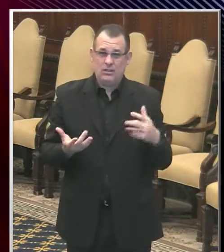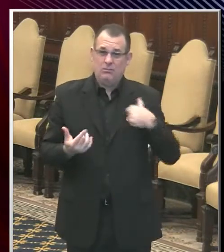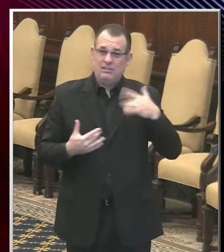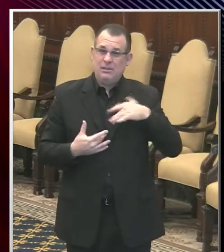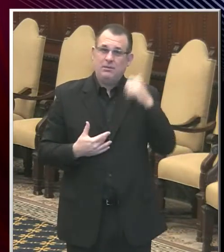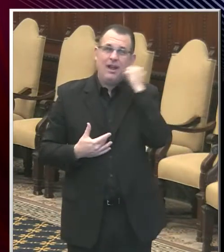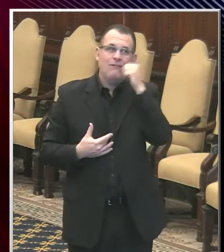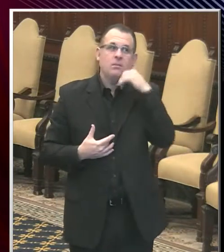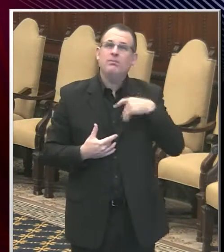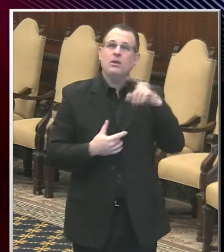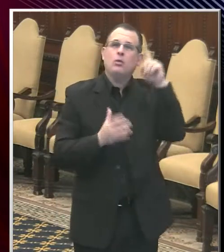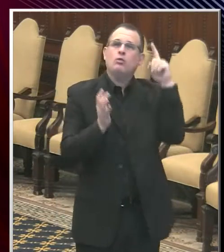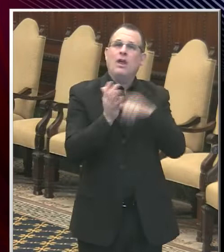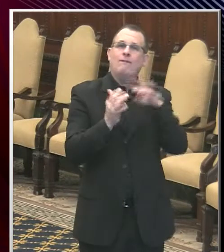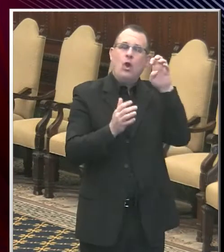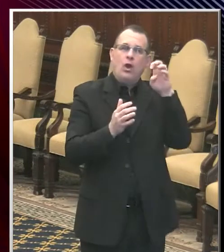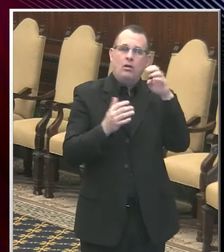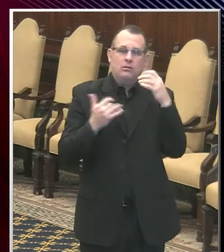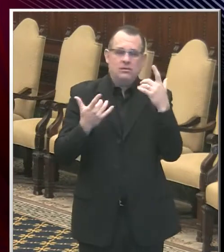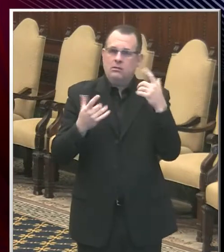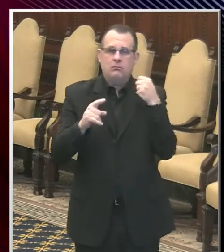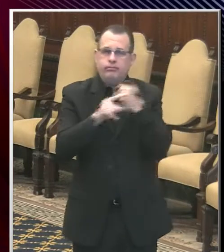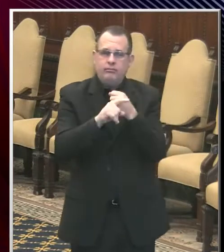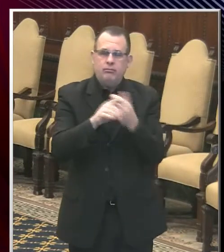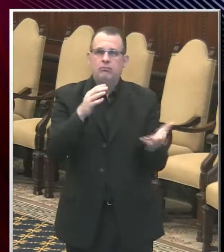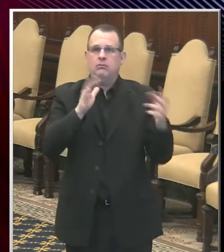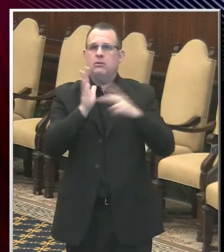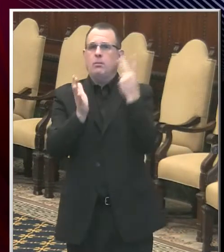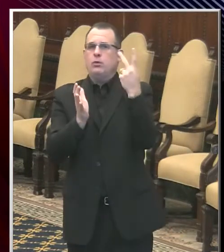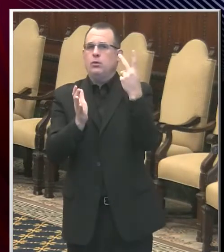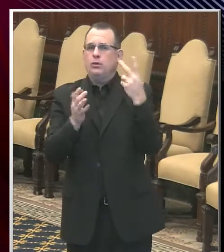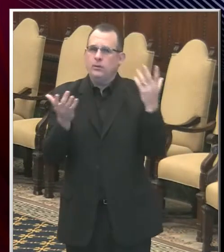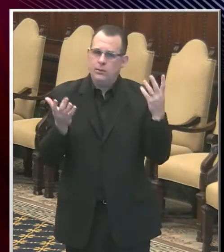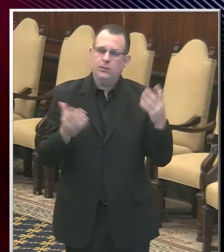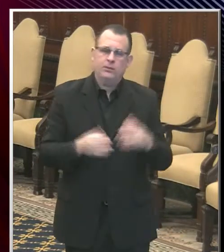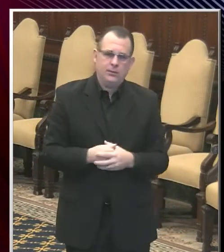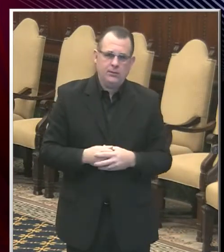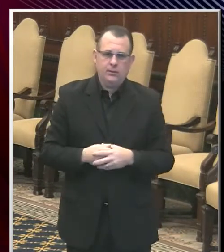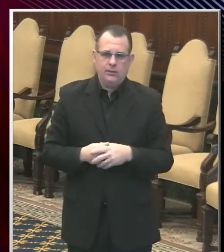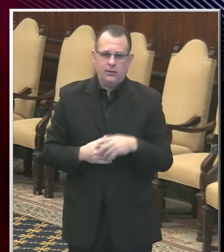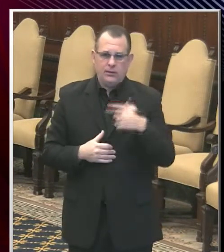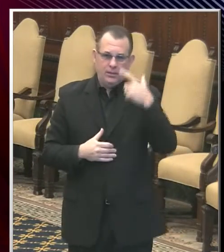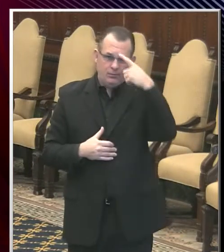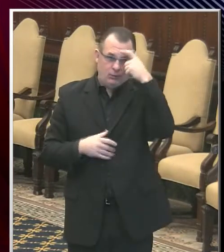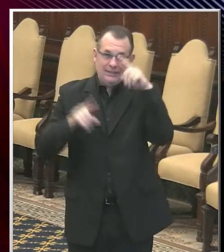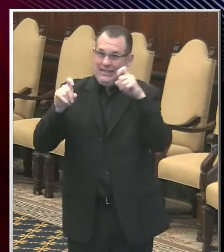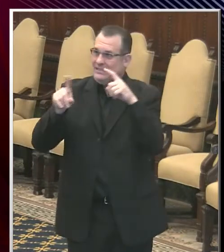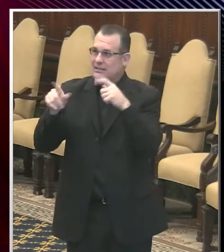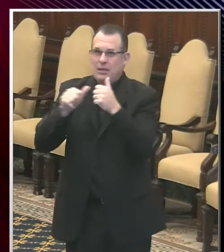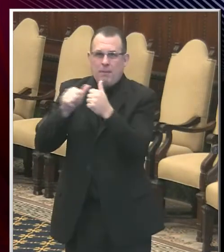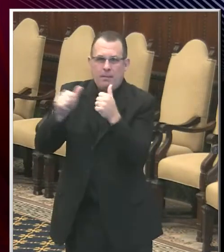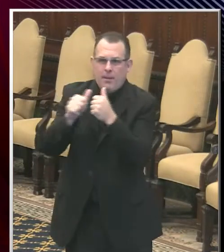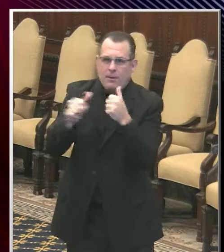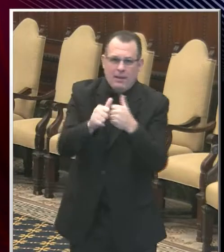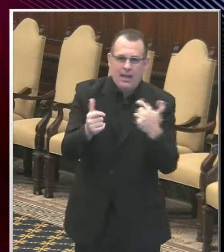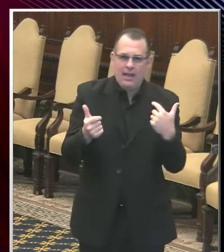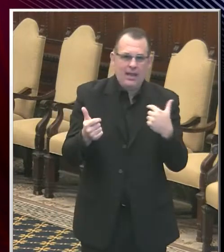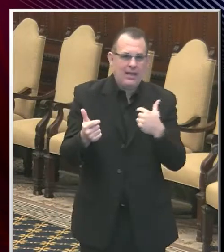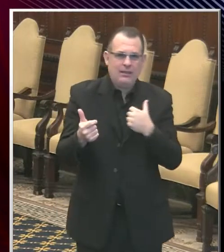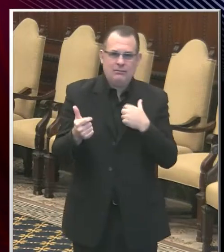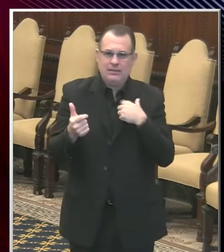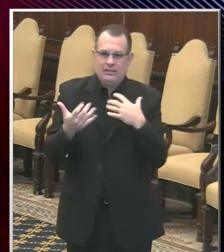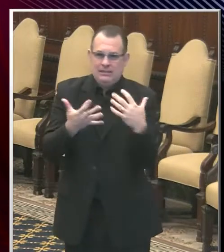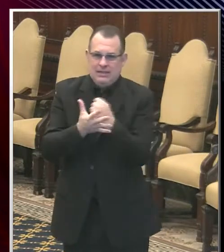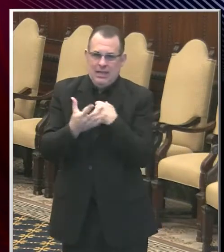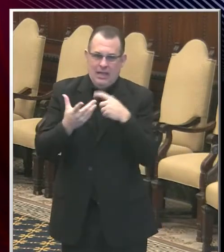day. That increased number of laboratory tests in part reflects just a backlog of tests. We sometimes get that they'll clear out a backlog and we get a big batch